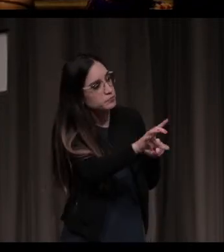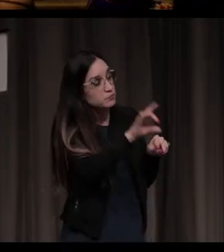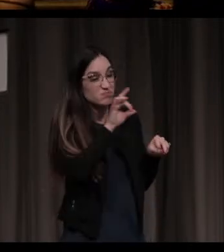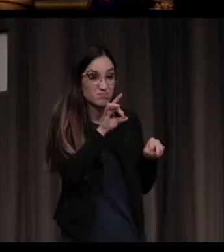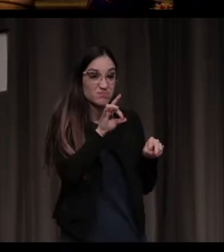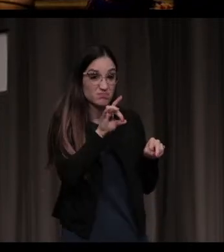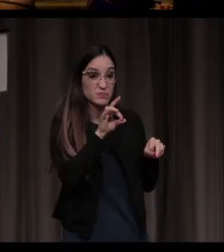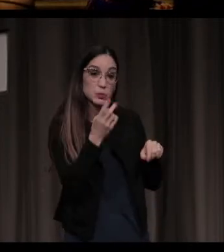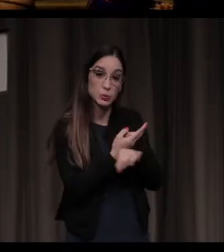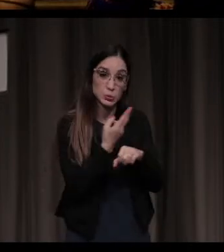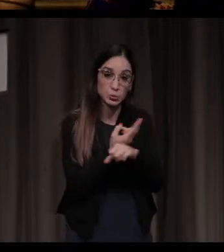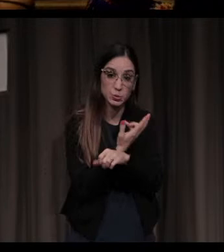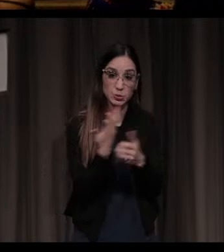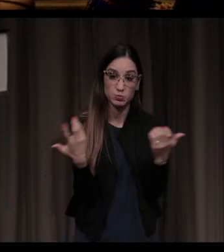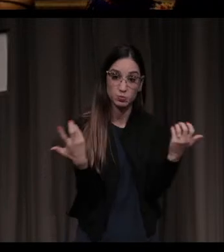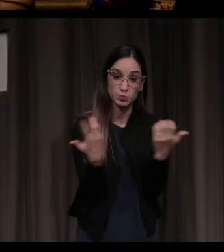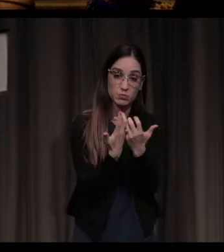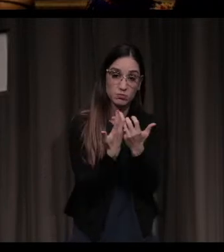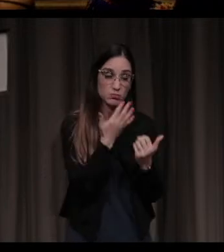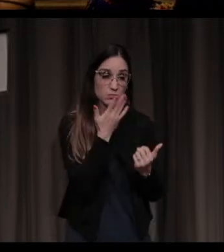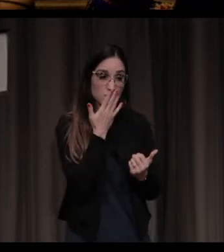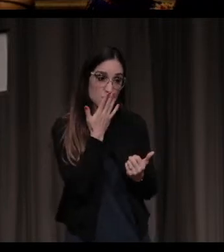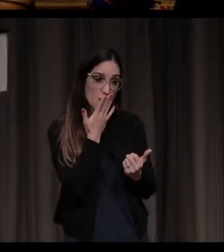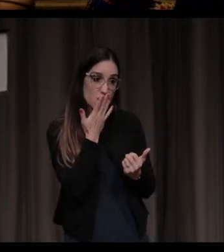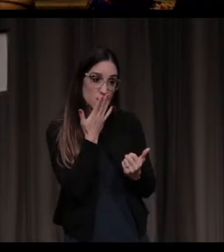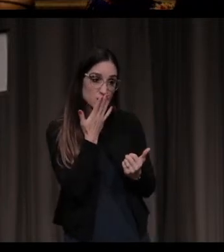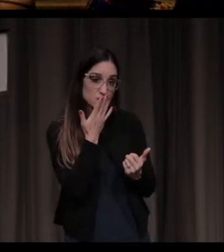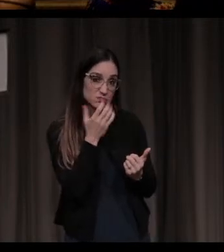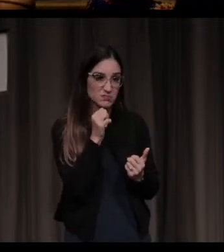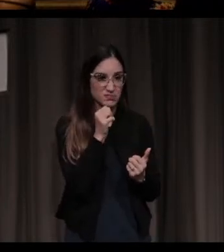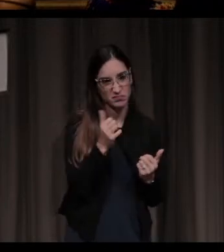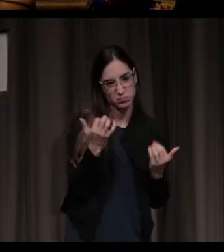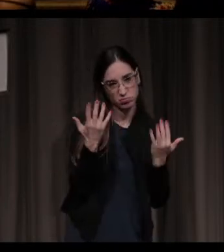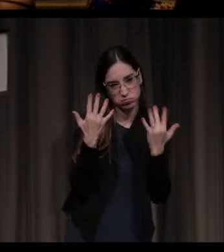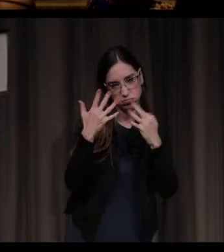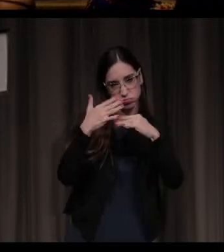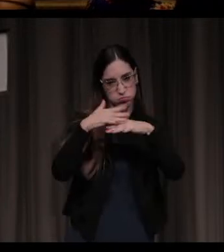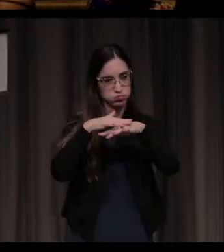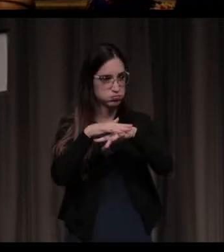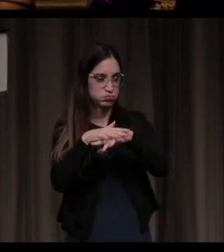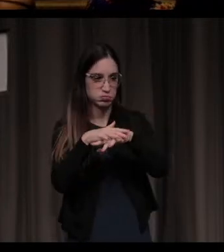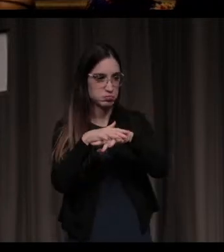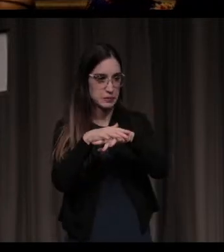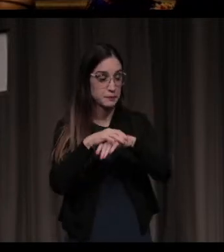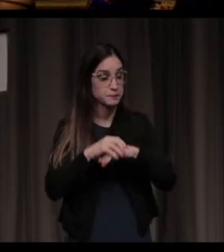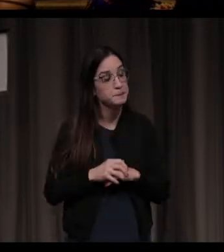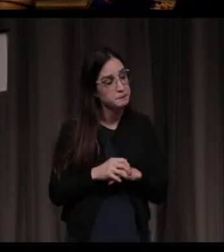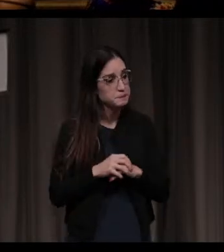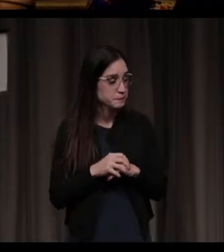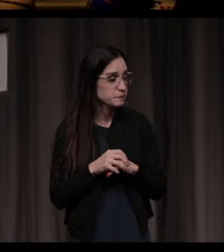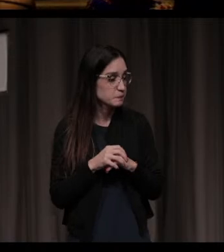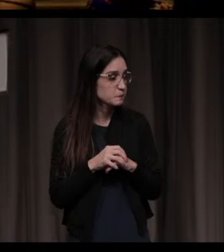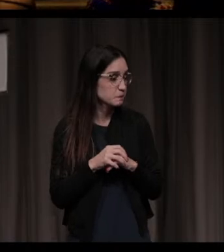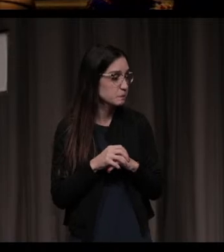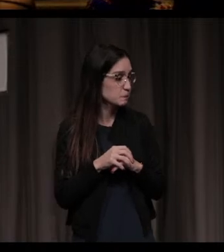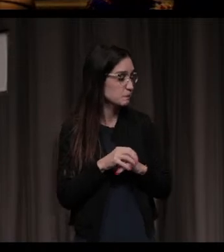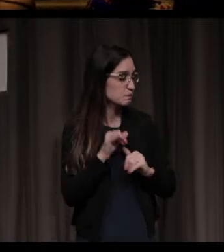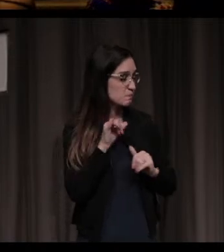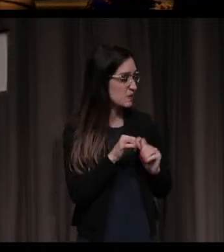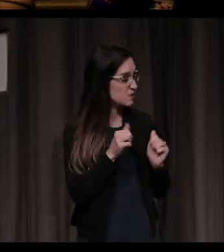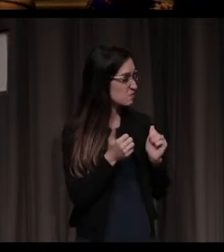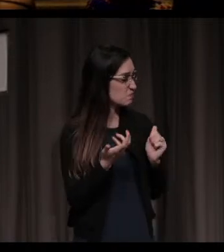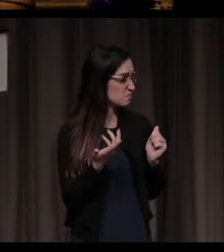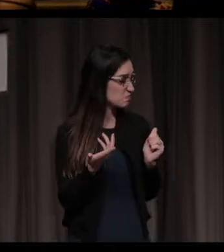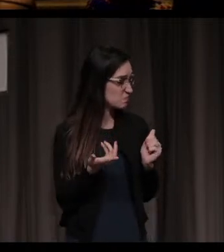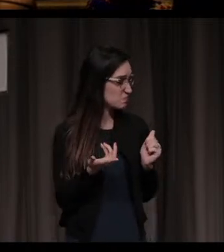right colors, it just looks camouflaged. Mm-hmm. So that's